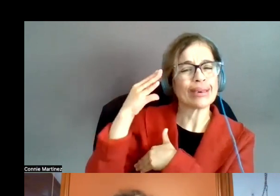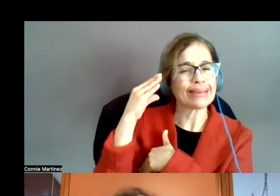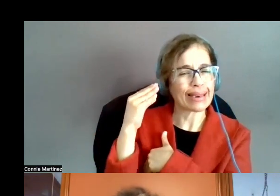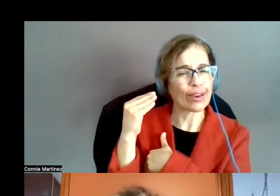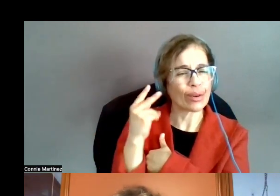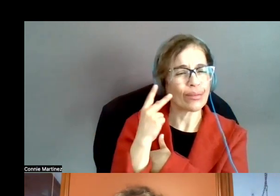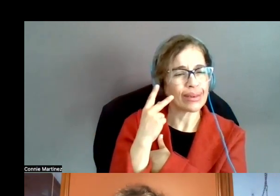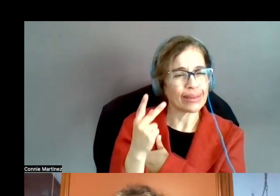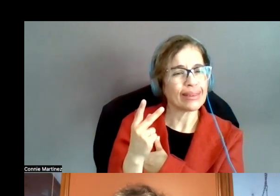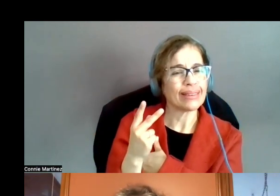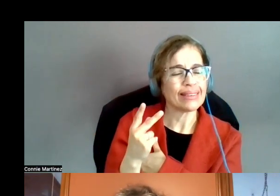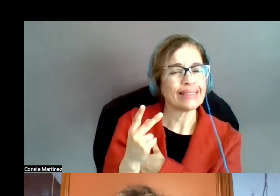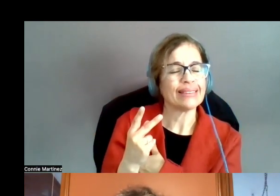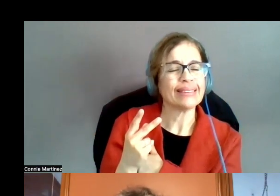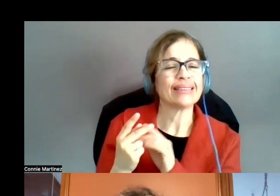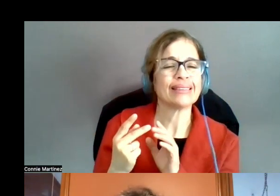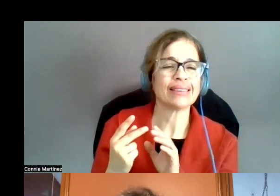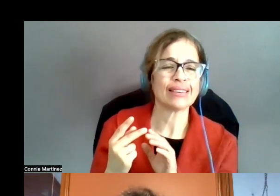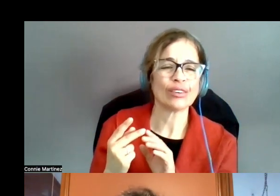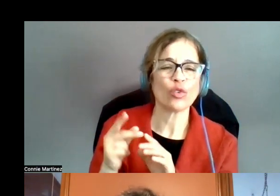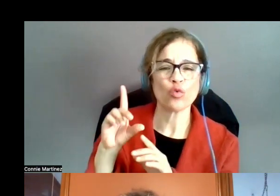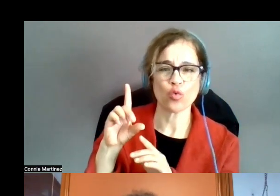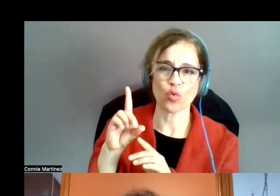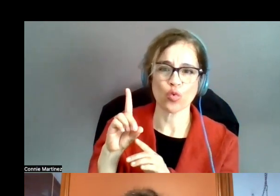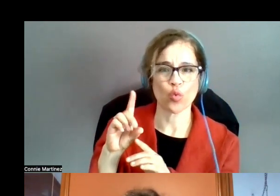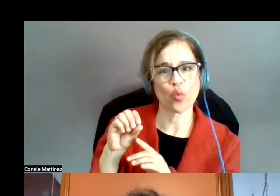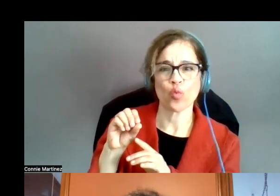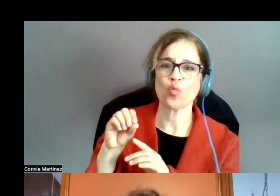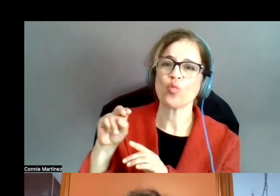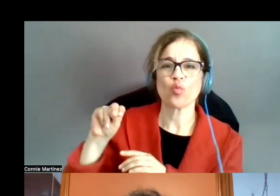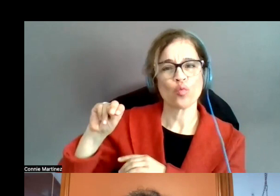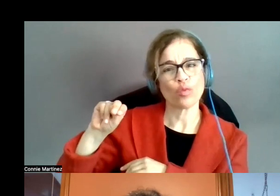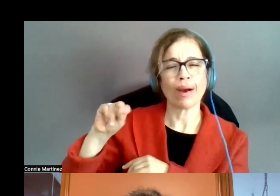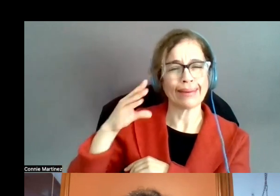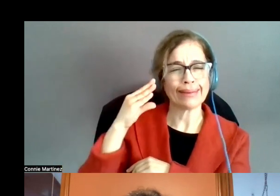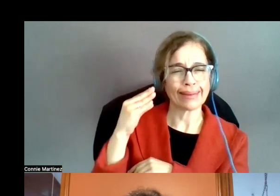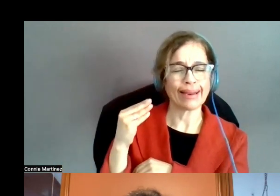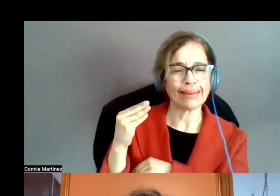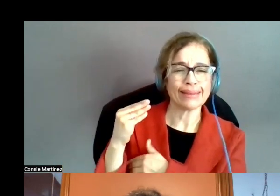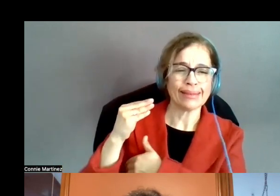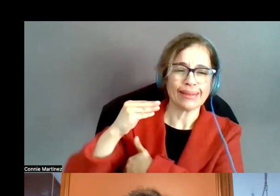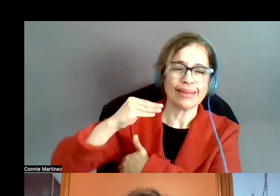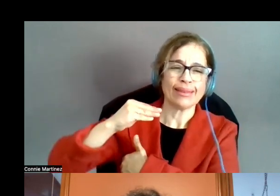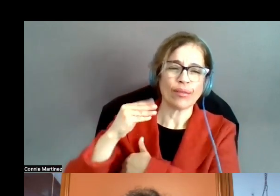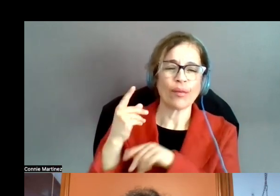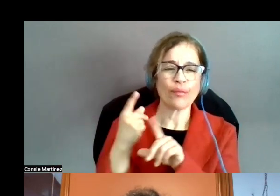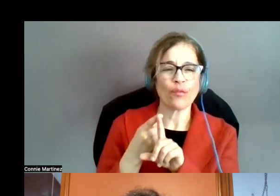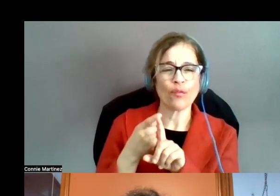it? Yeah. And then so you have a chance to so apparently he's